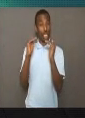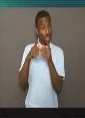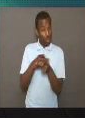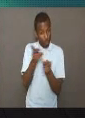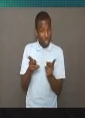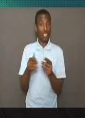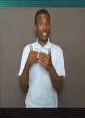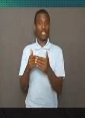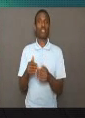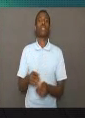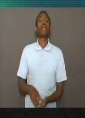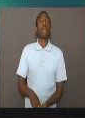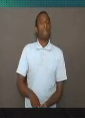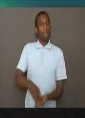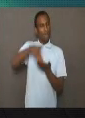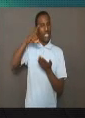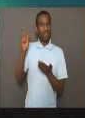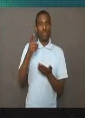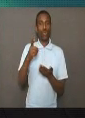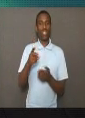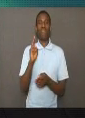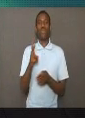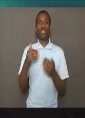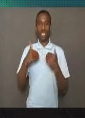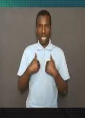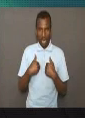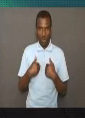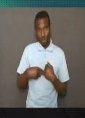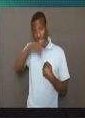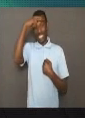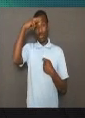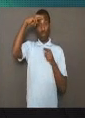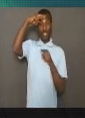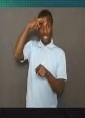it has kinetic energy.